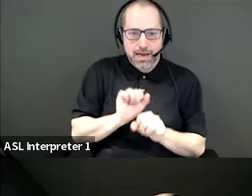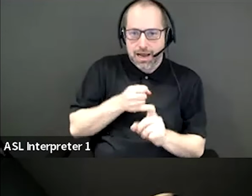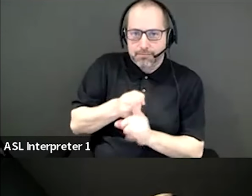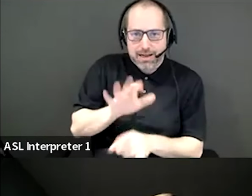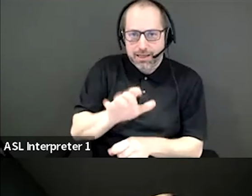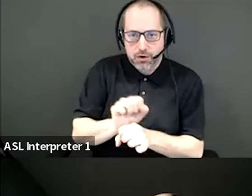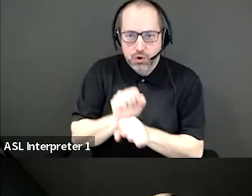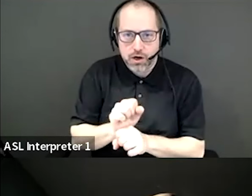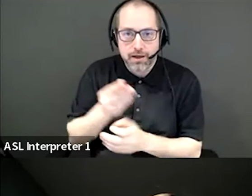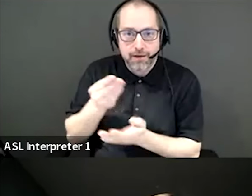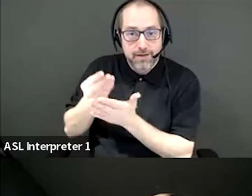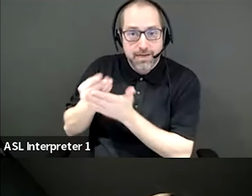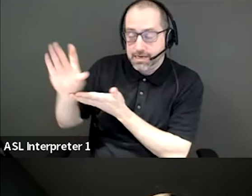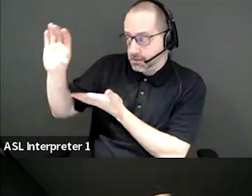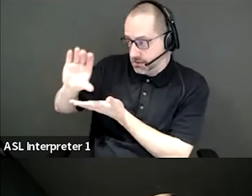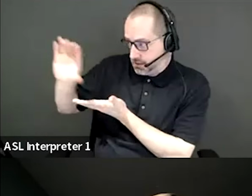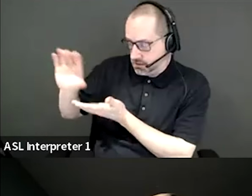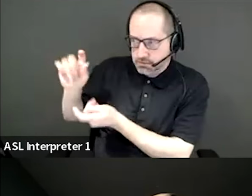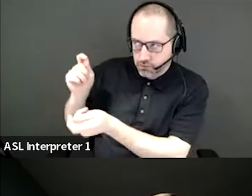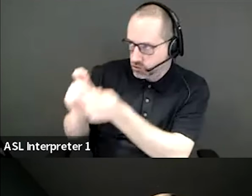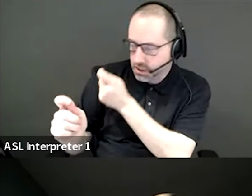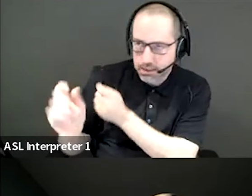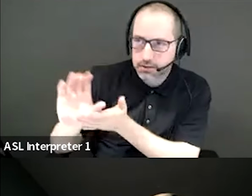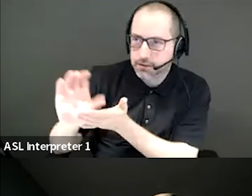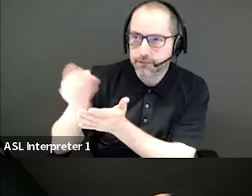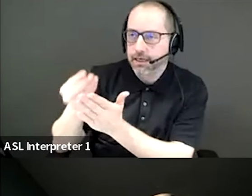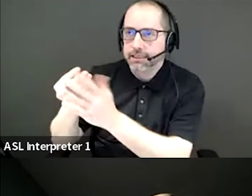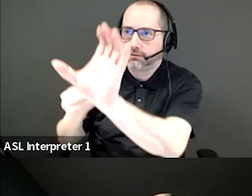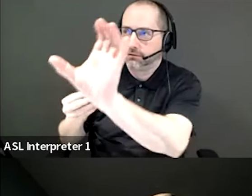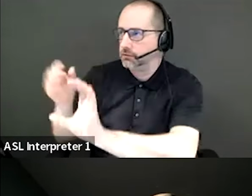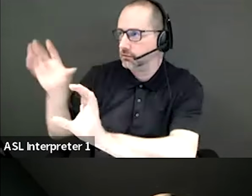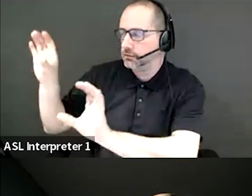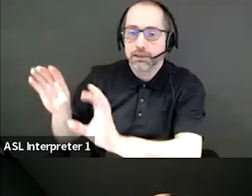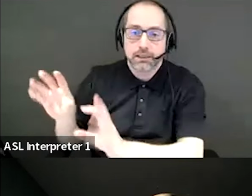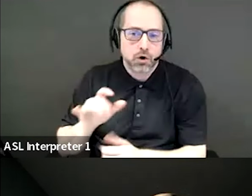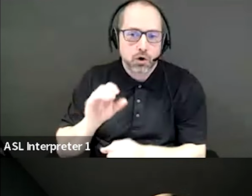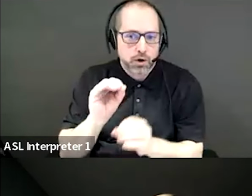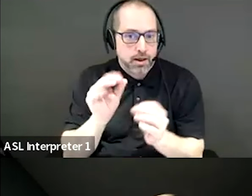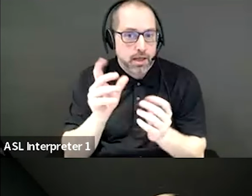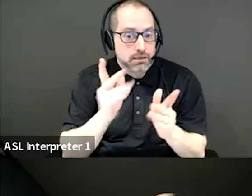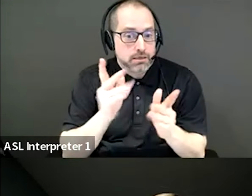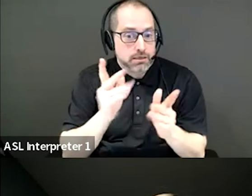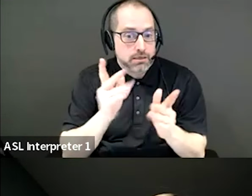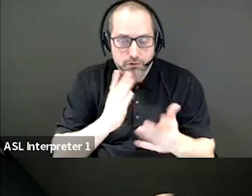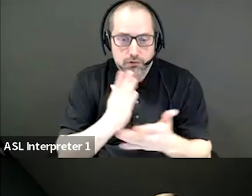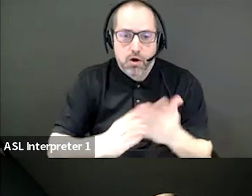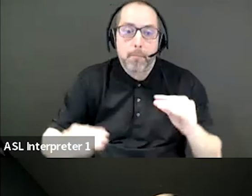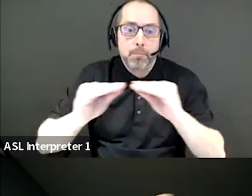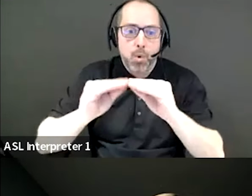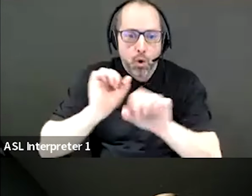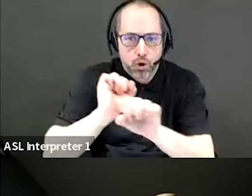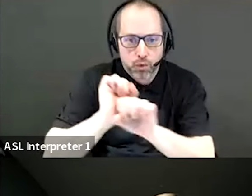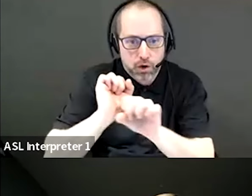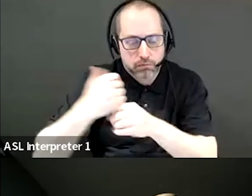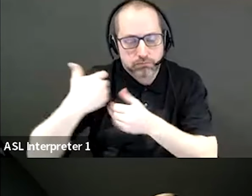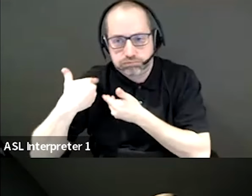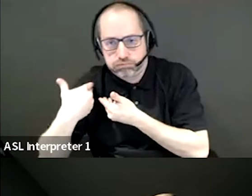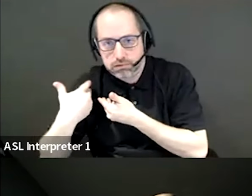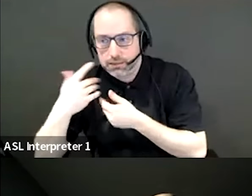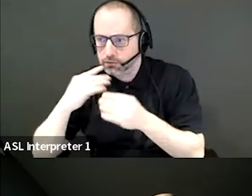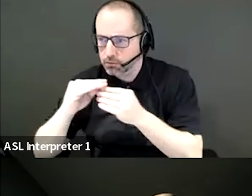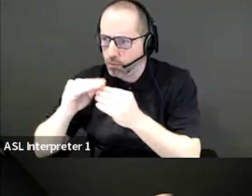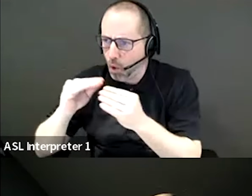or funding shifting. People talked about more workloads because we saw intensity of gender-based violence on campuses. We saw intensity in terms of